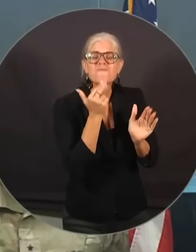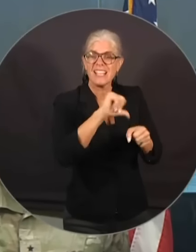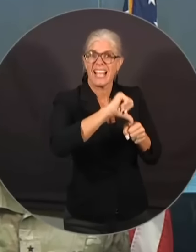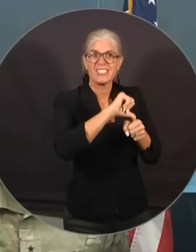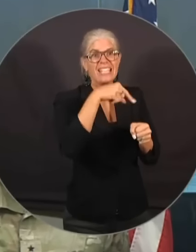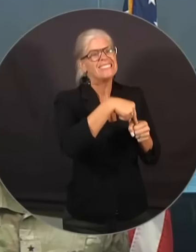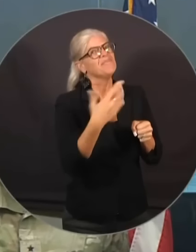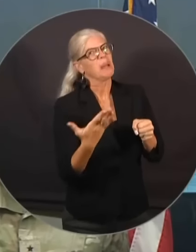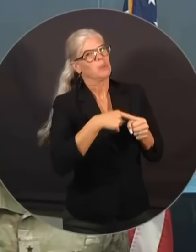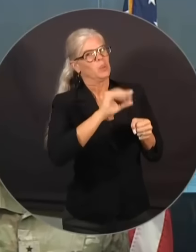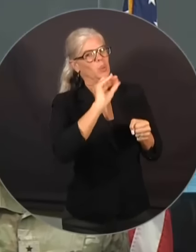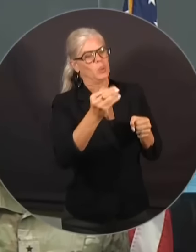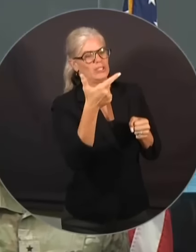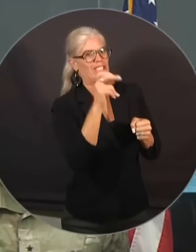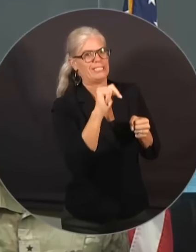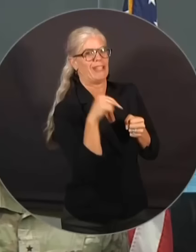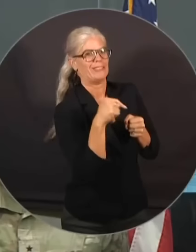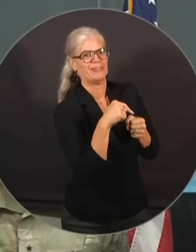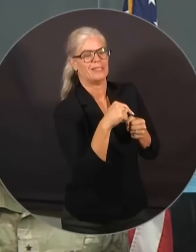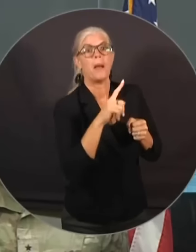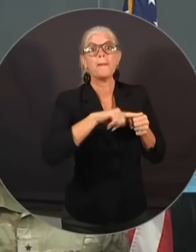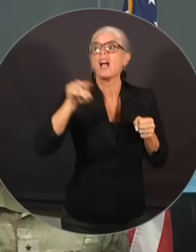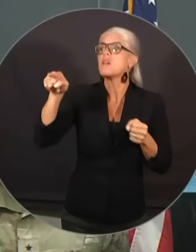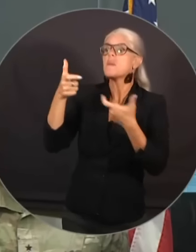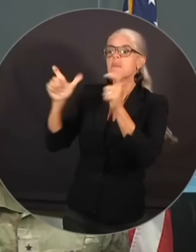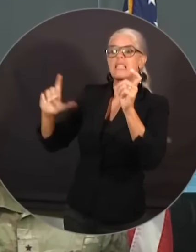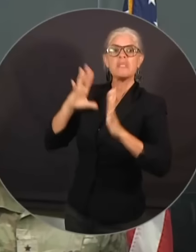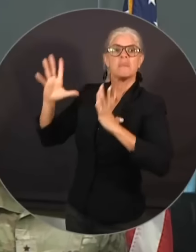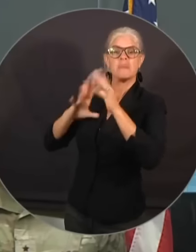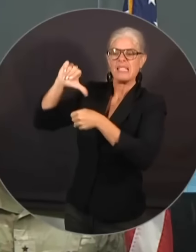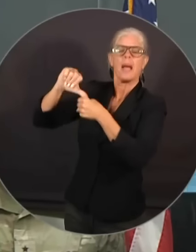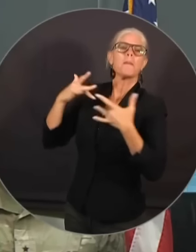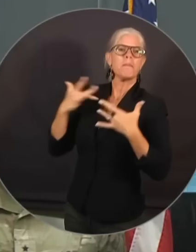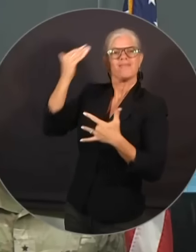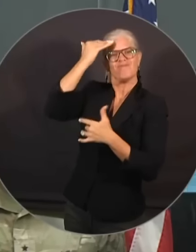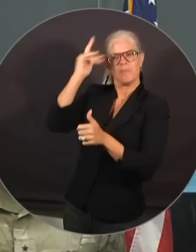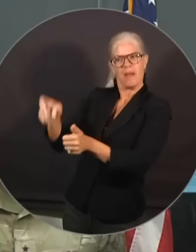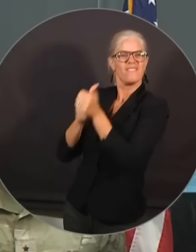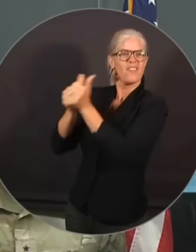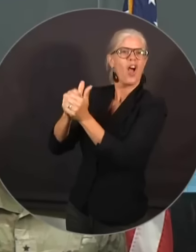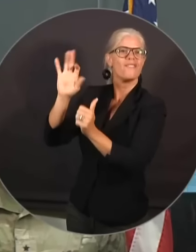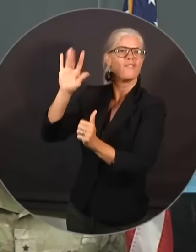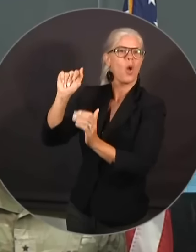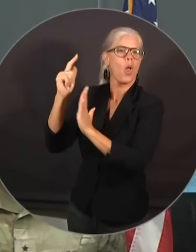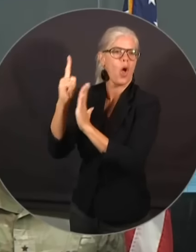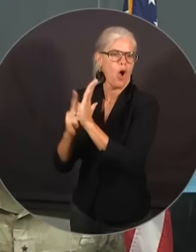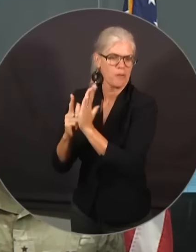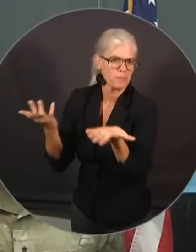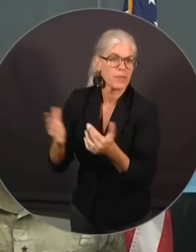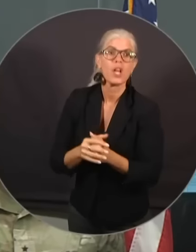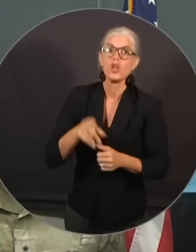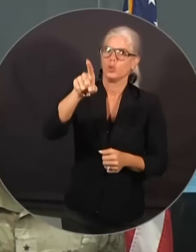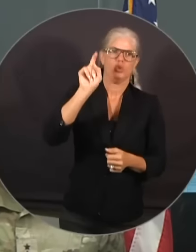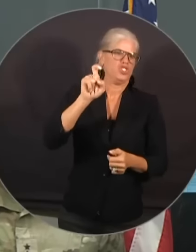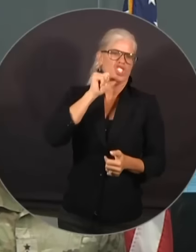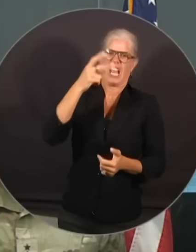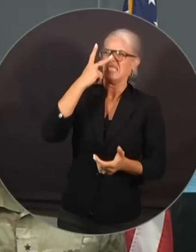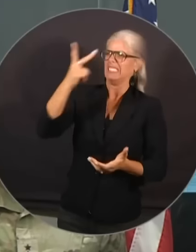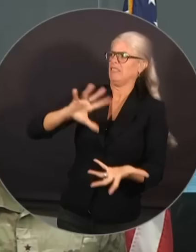be significant. So those generators have been distributed, and we should not see major interruptions in fuel given